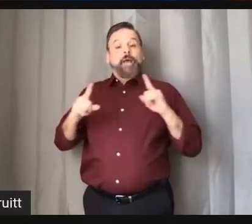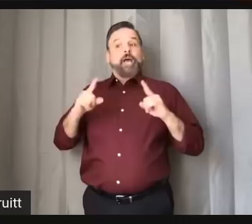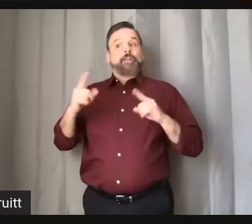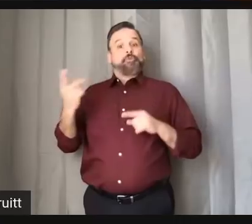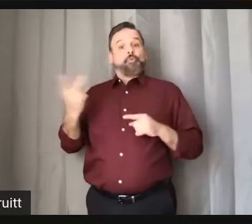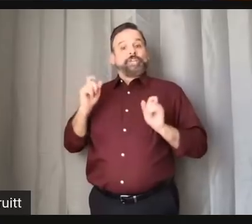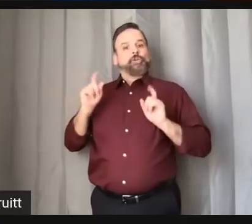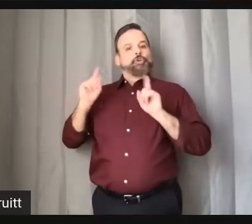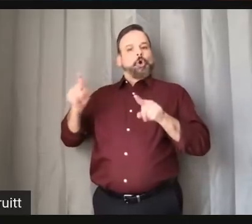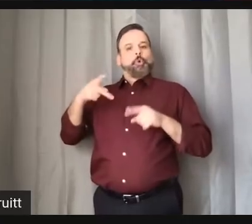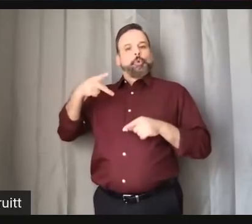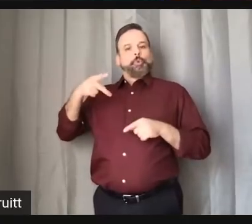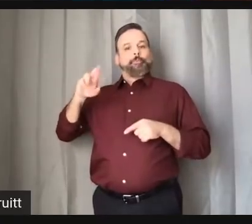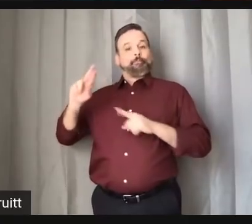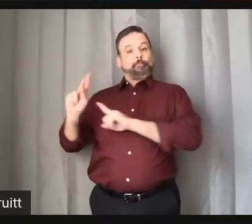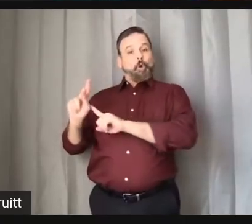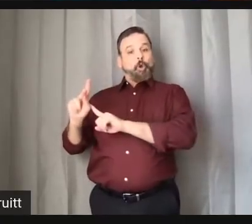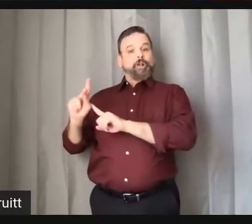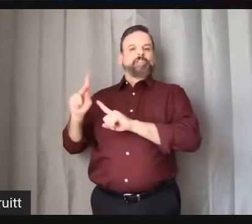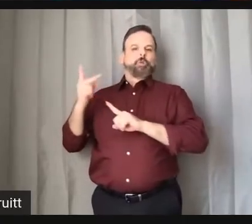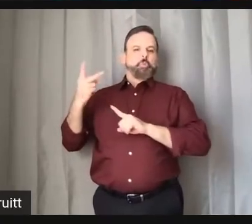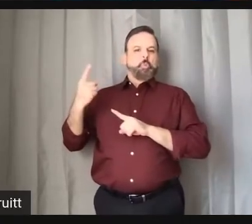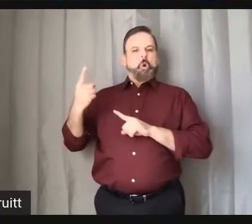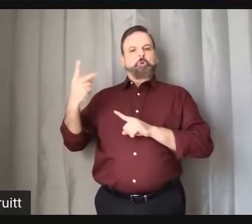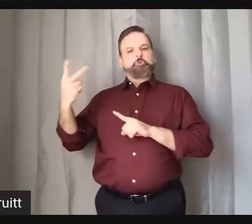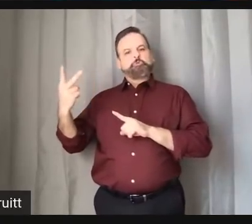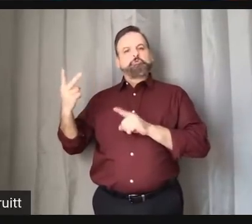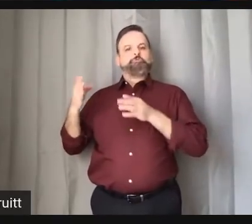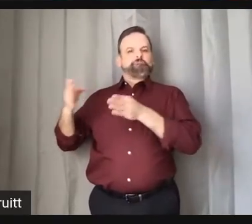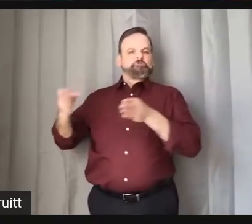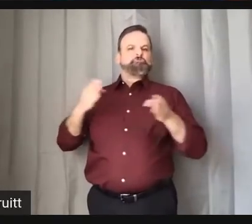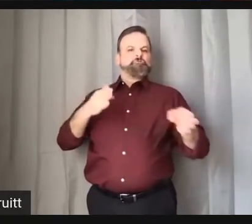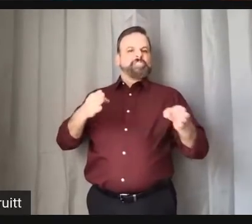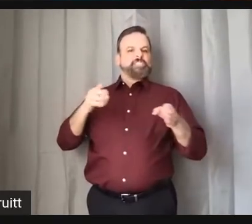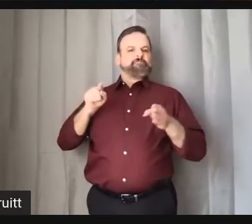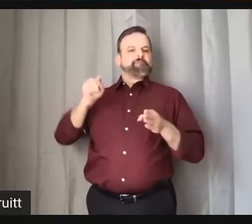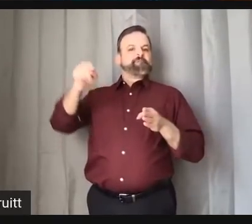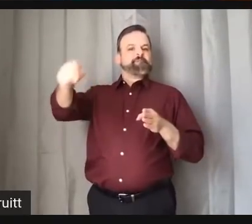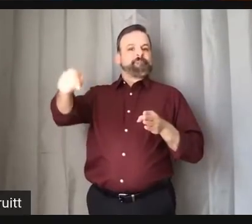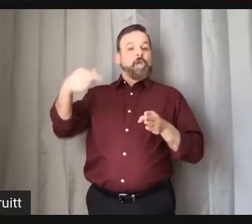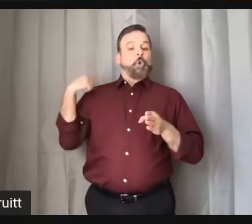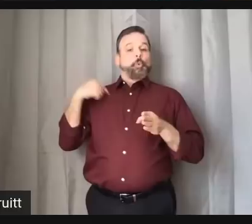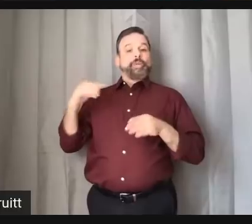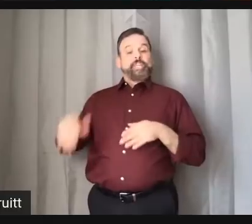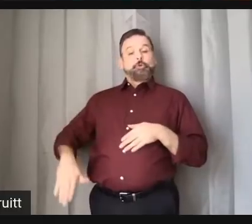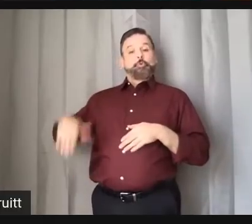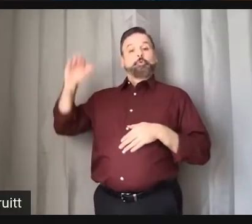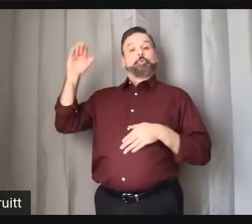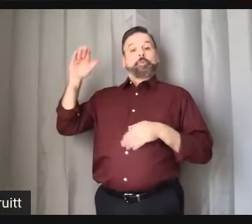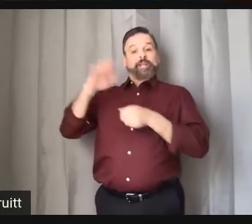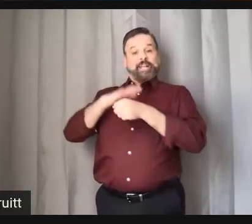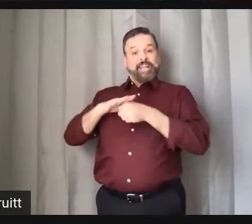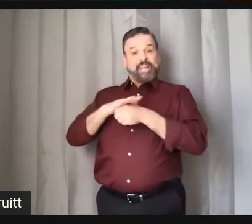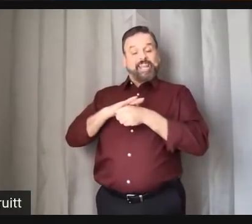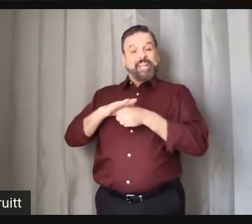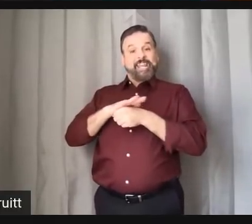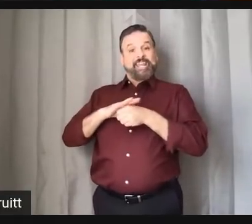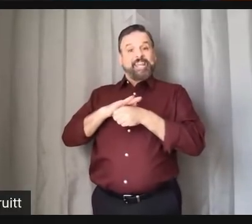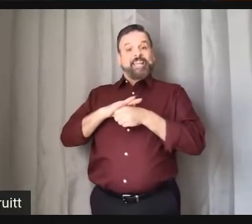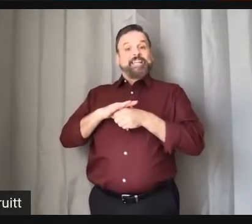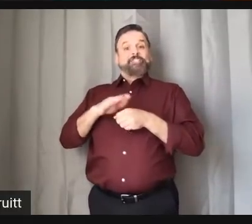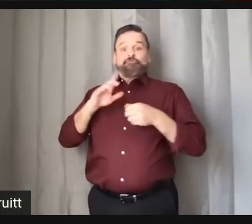we could go to parks that were kind of in like the couple blocks range. We grew up in a part of Boston that had a very strong